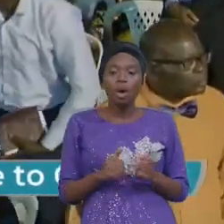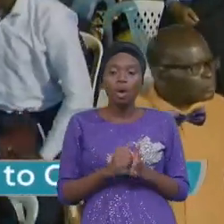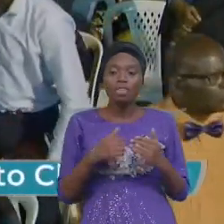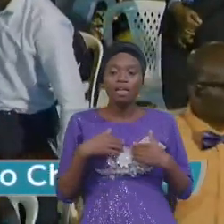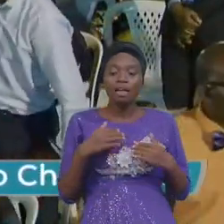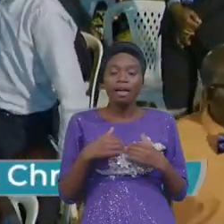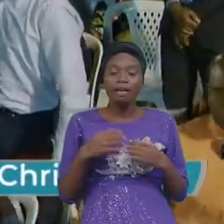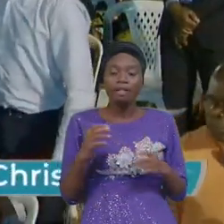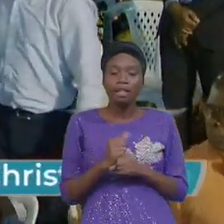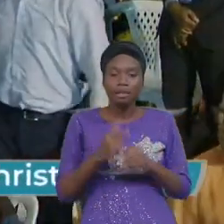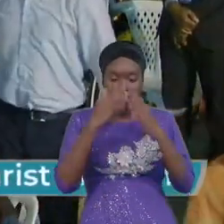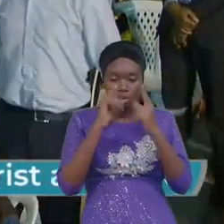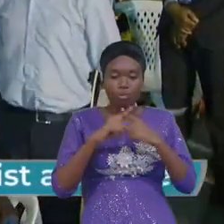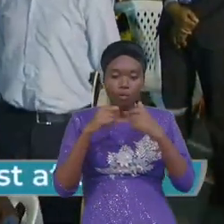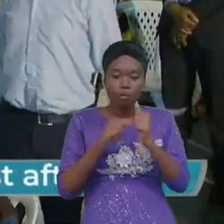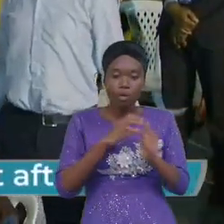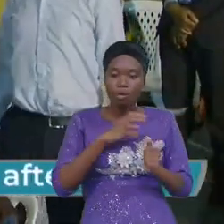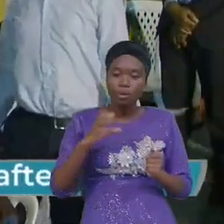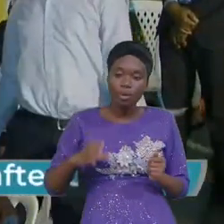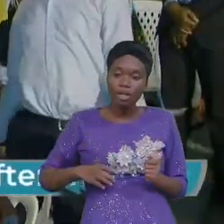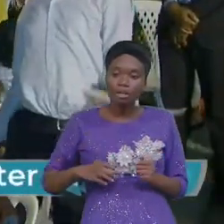follow Christ.